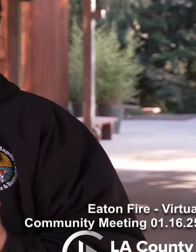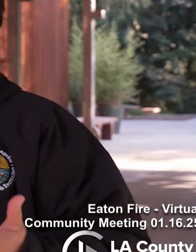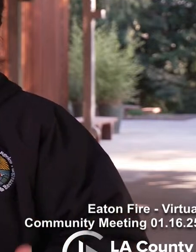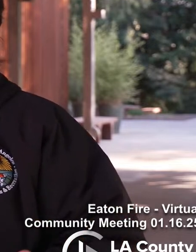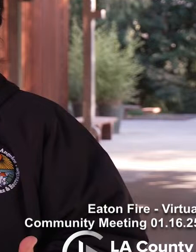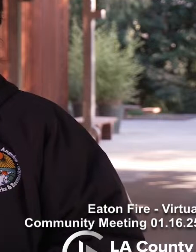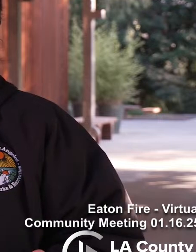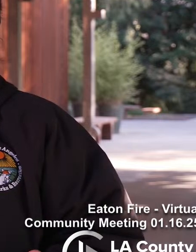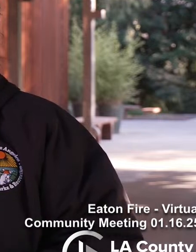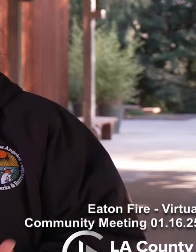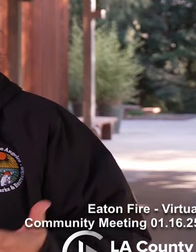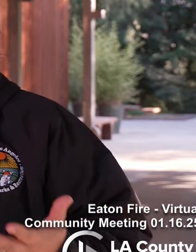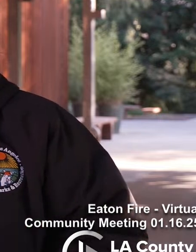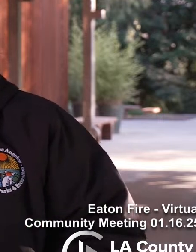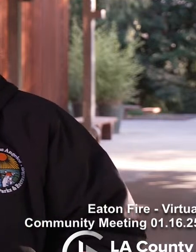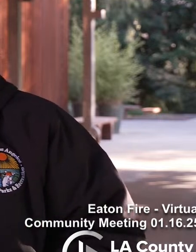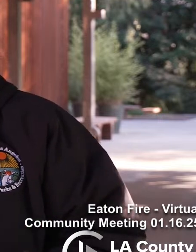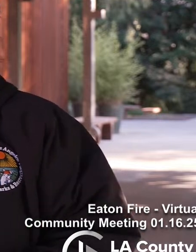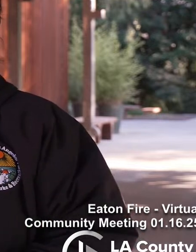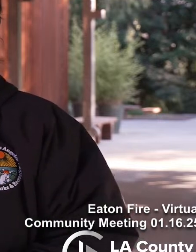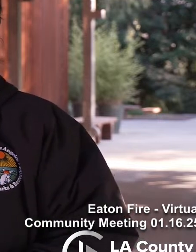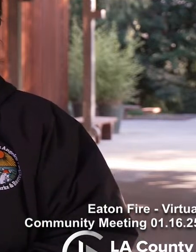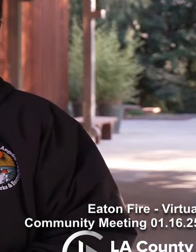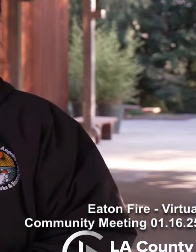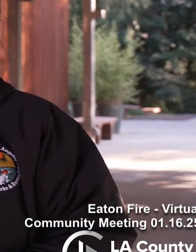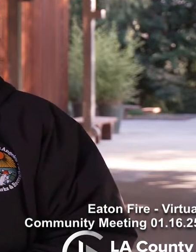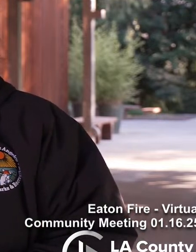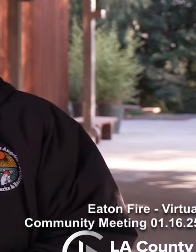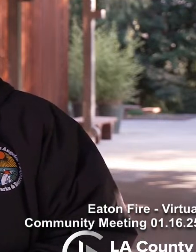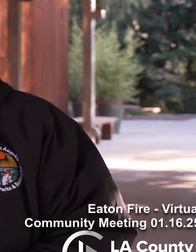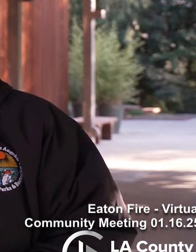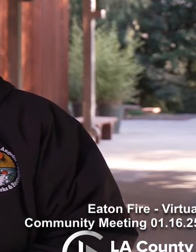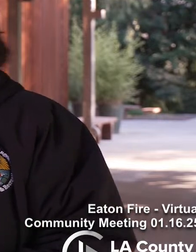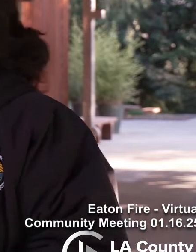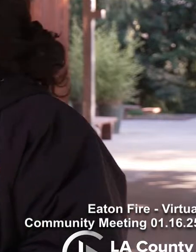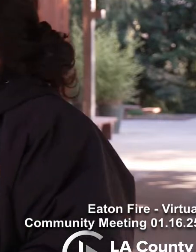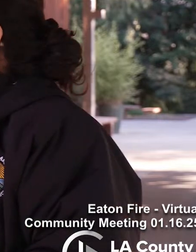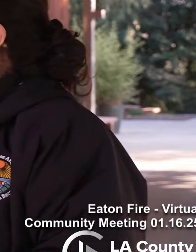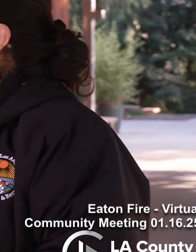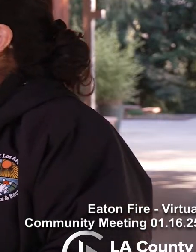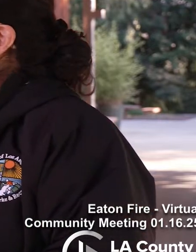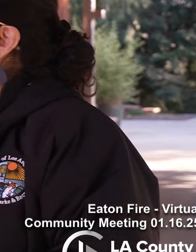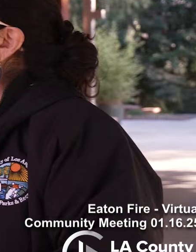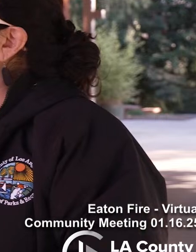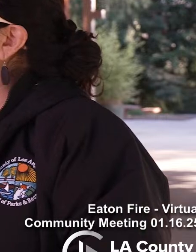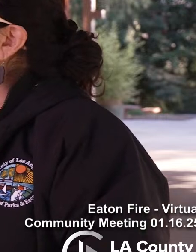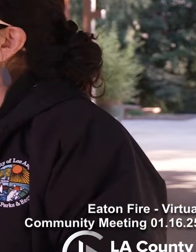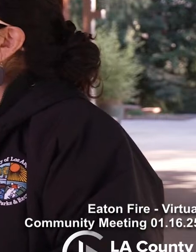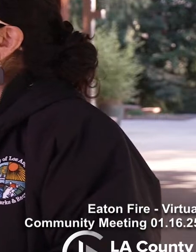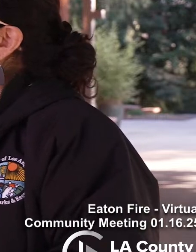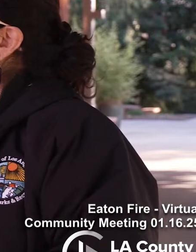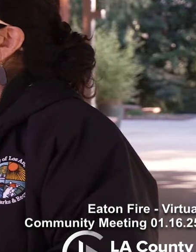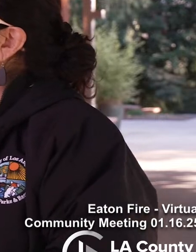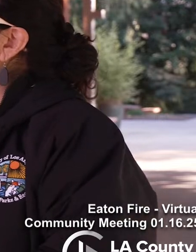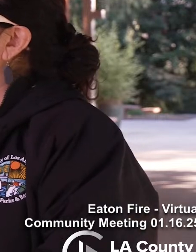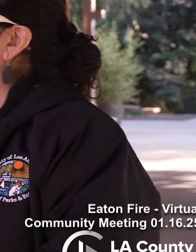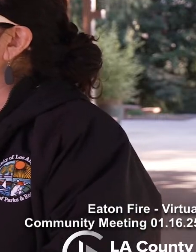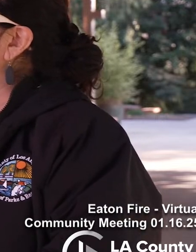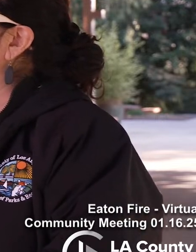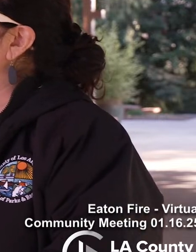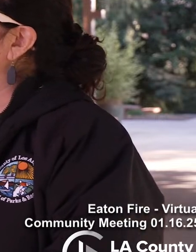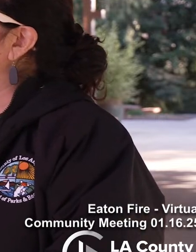camps is Richard Smart, who is leading our care camp at the Arboretum. Howdy everyone. We